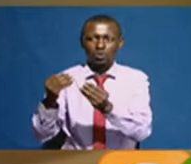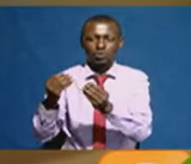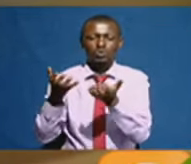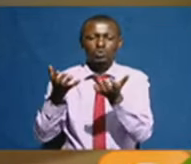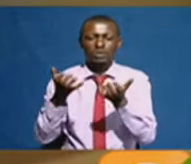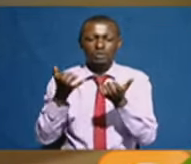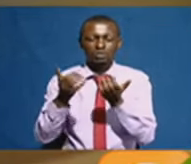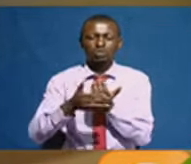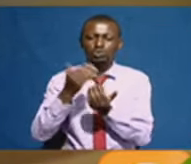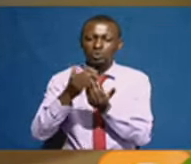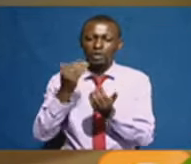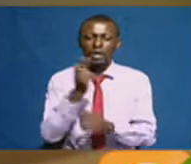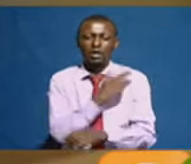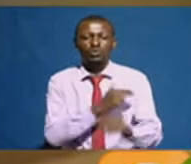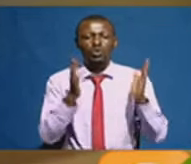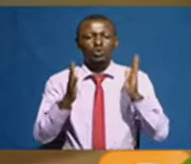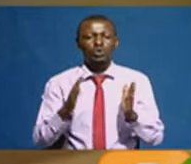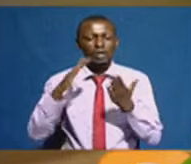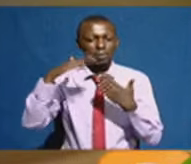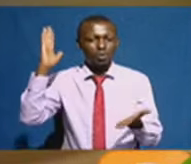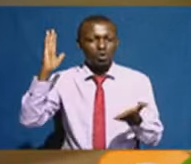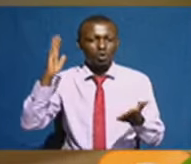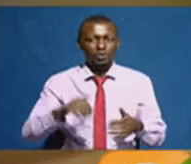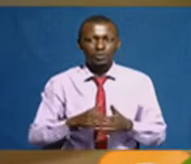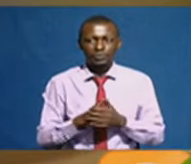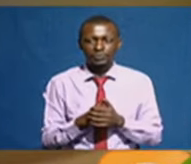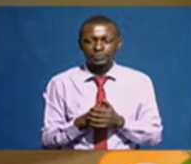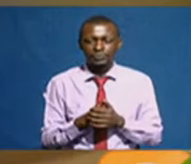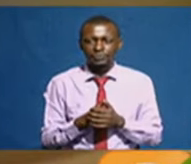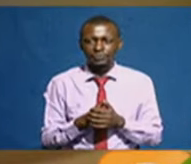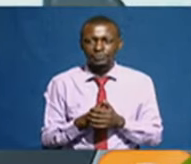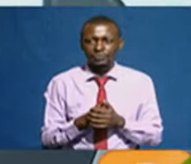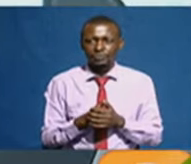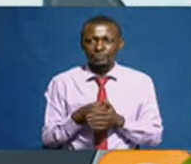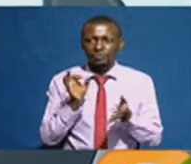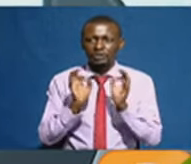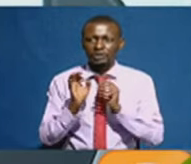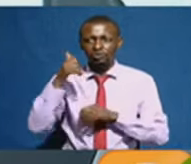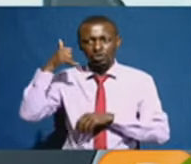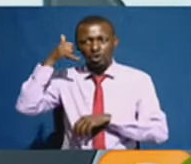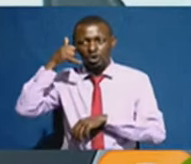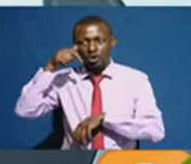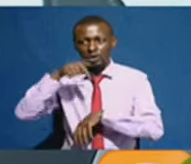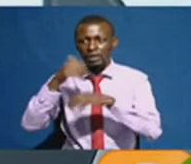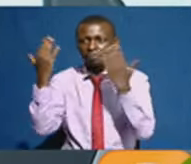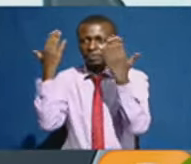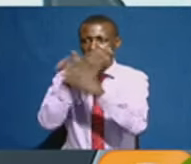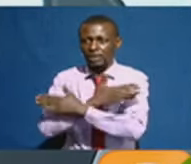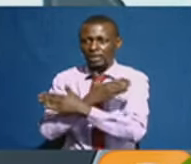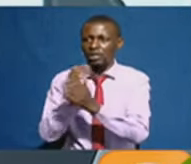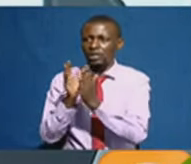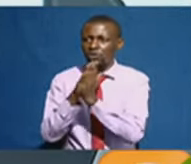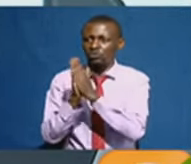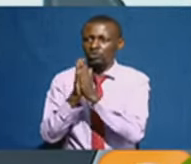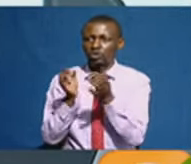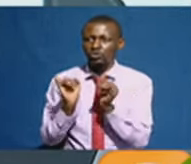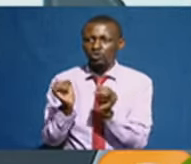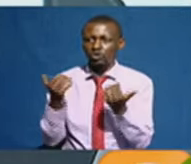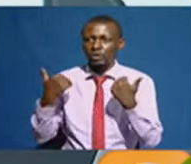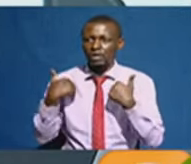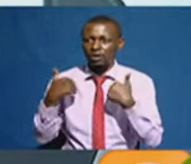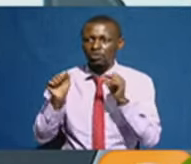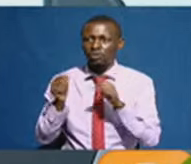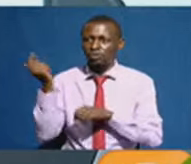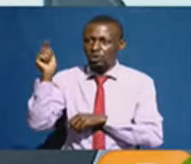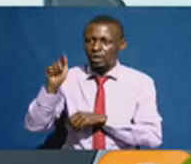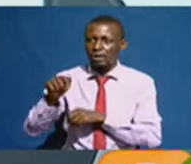guys a bit more seriously than we are right now. To be fair, though, if I were called in the middle of the night because it's a story, it's a breaking news story, and I would come to